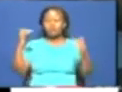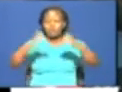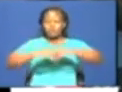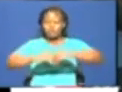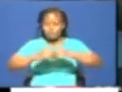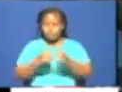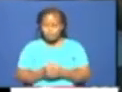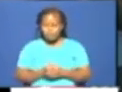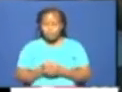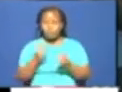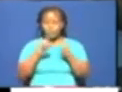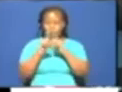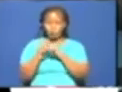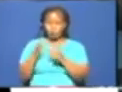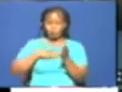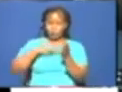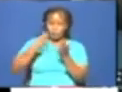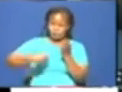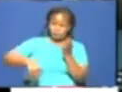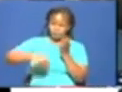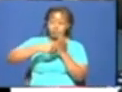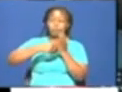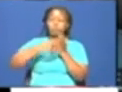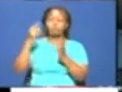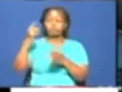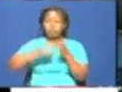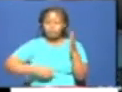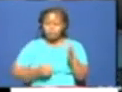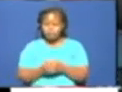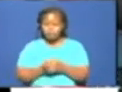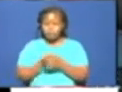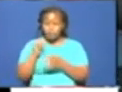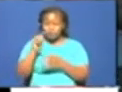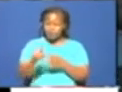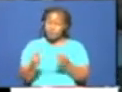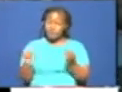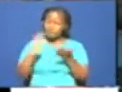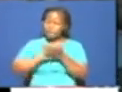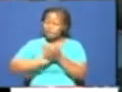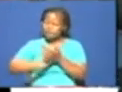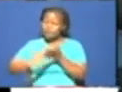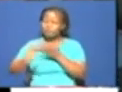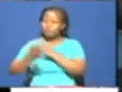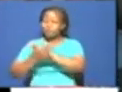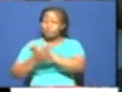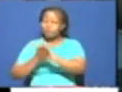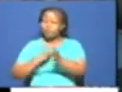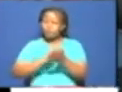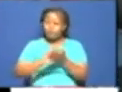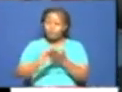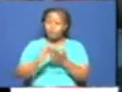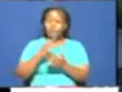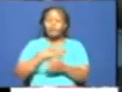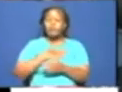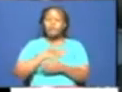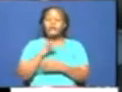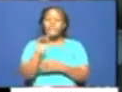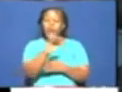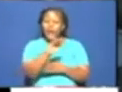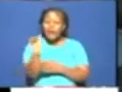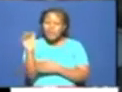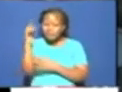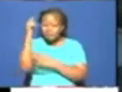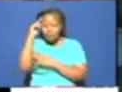I must add here that with this reconciliation, I ask for nothing